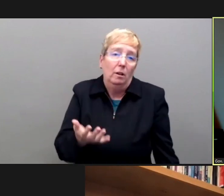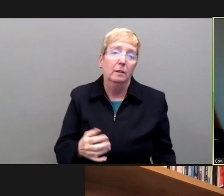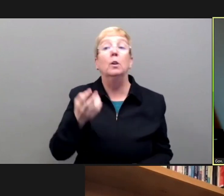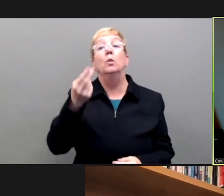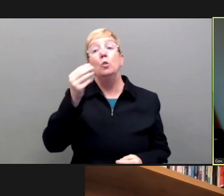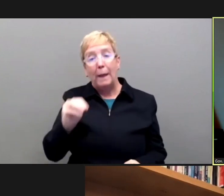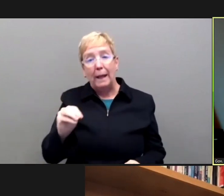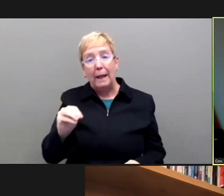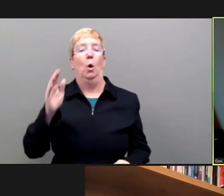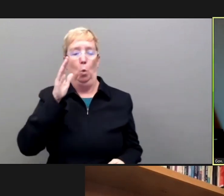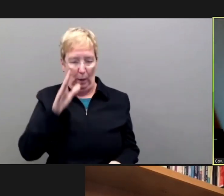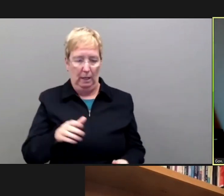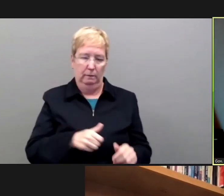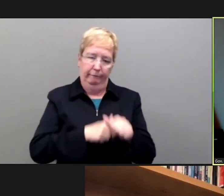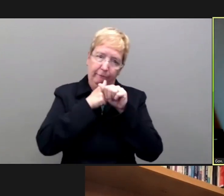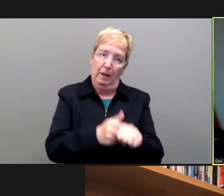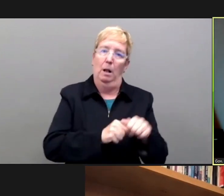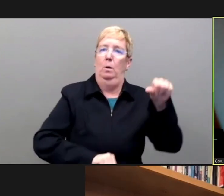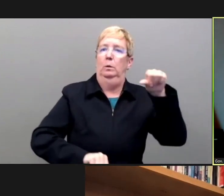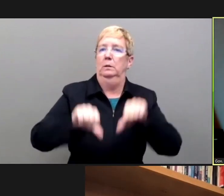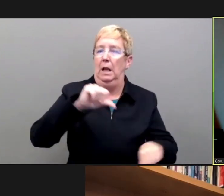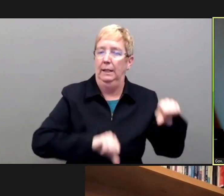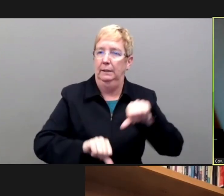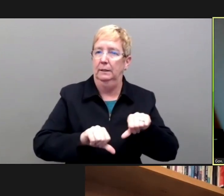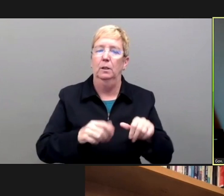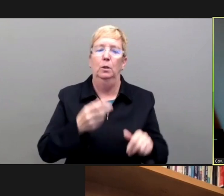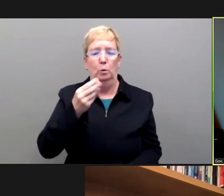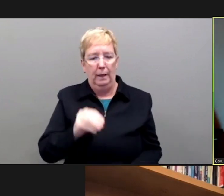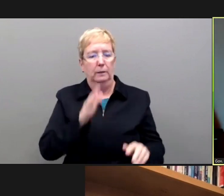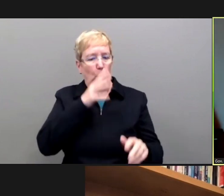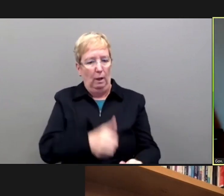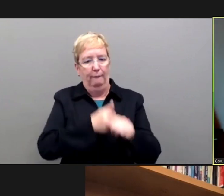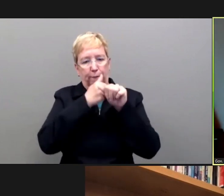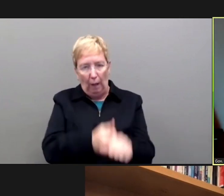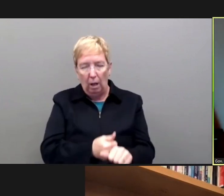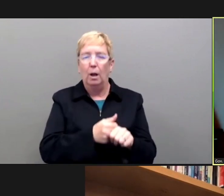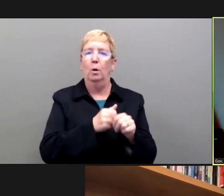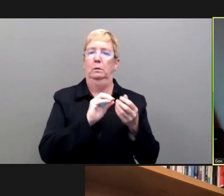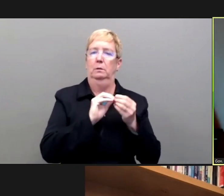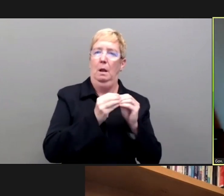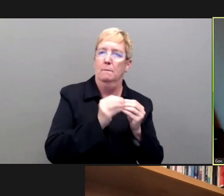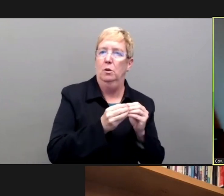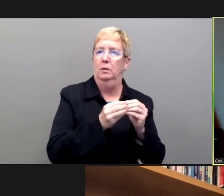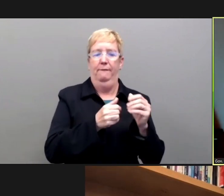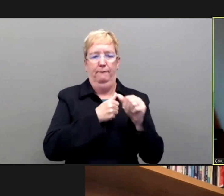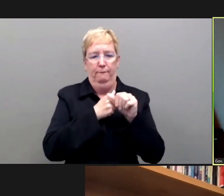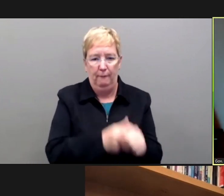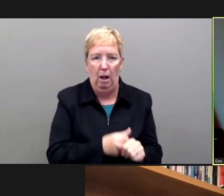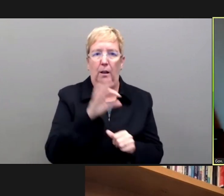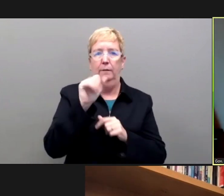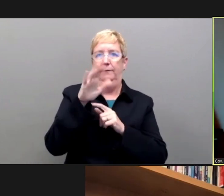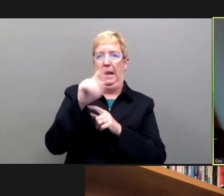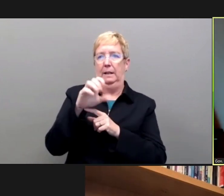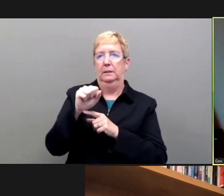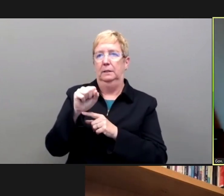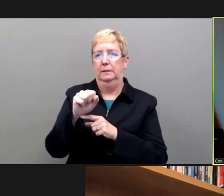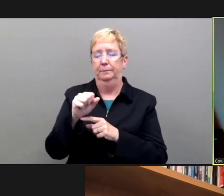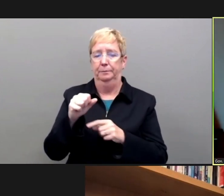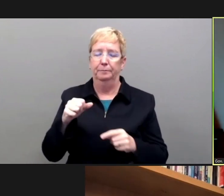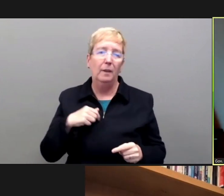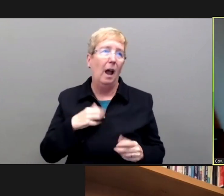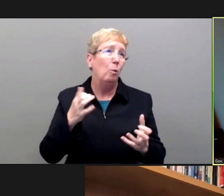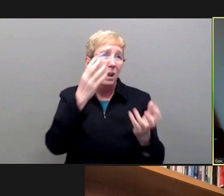be a science state, and we're going to follow the data and follow the facts. And I want to tell New Mexicans that I do.